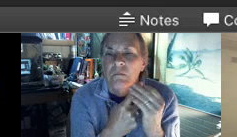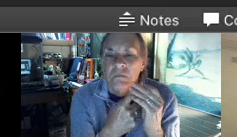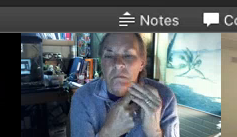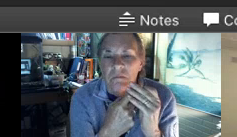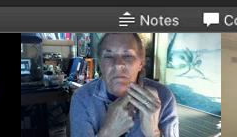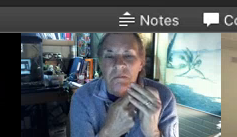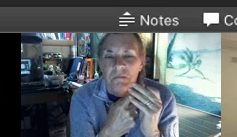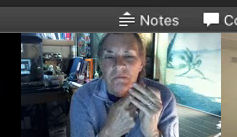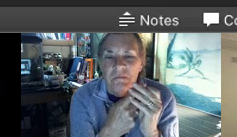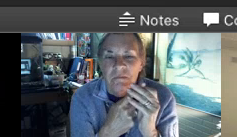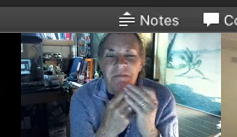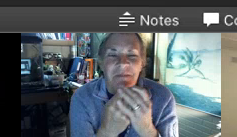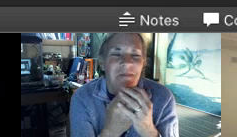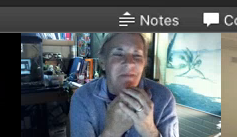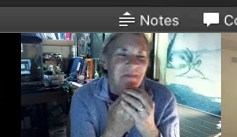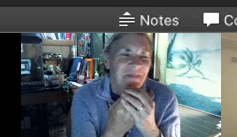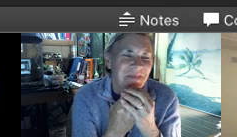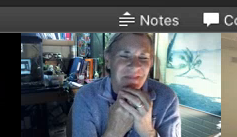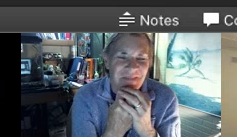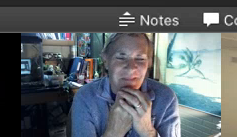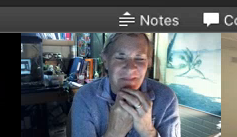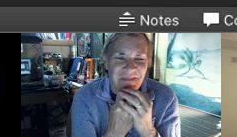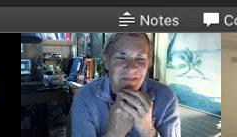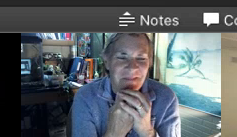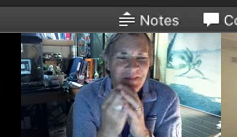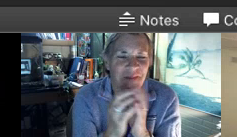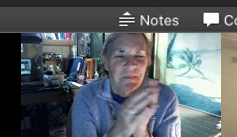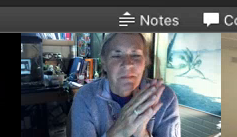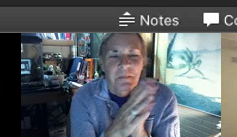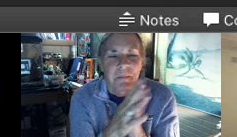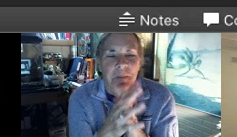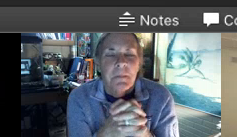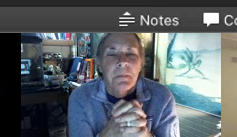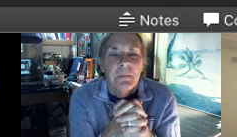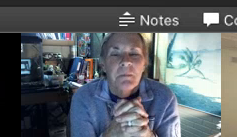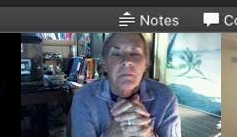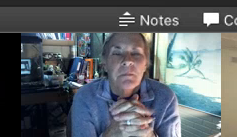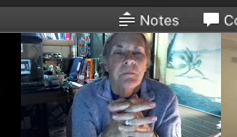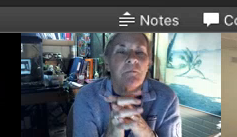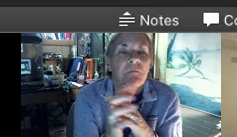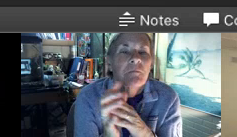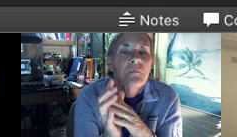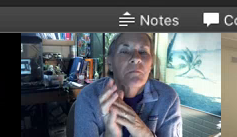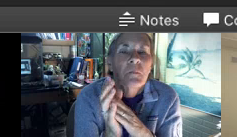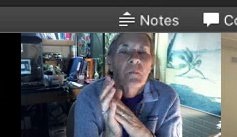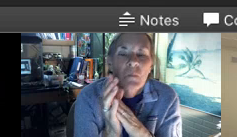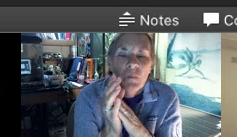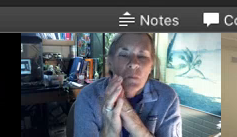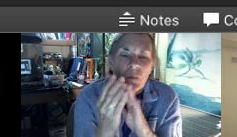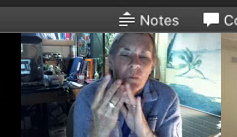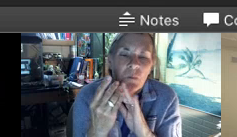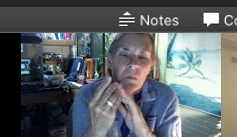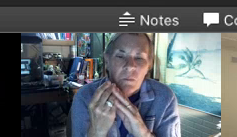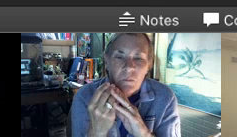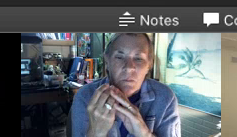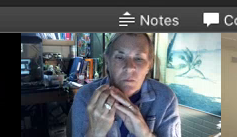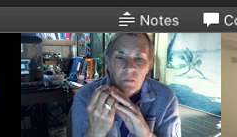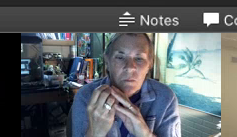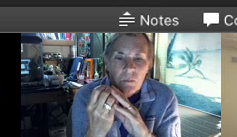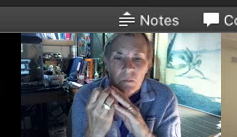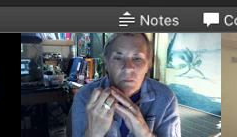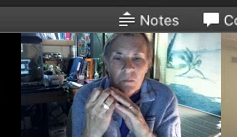as seamless as it should when you have a meeting, but I'm making notes so we can kind of figure